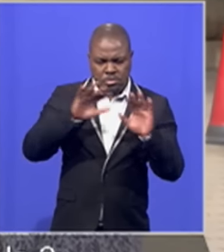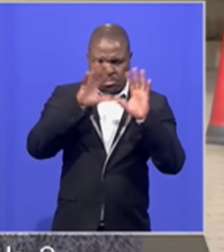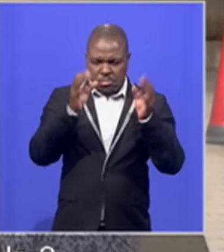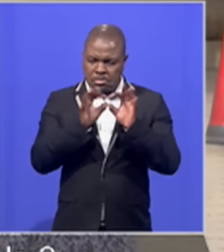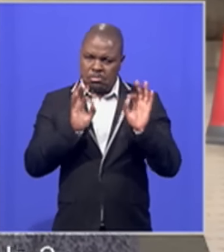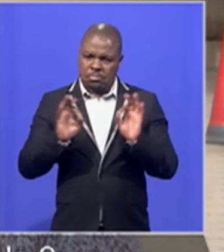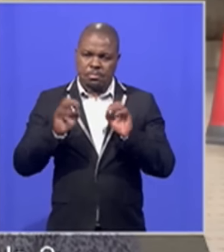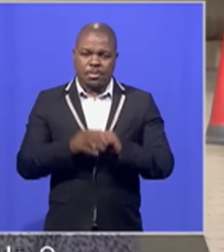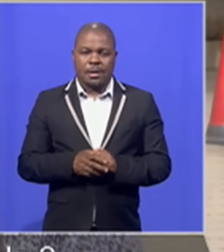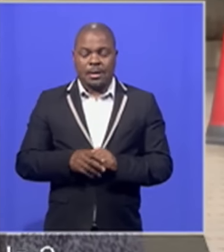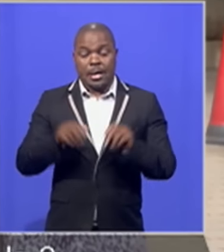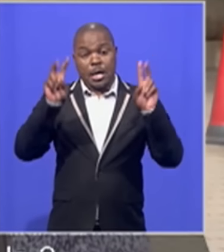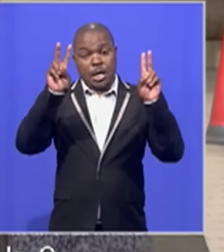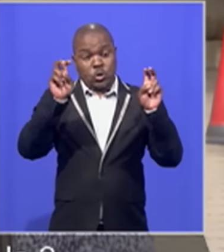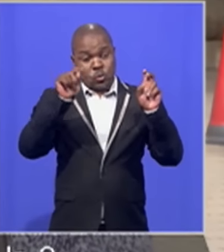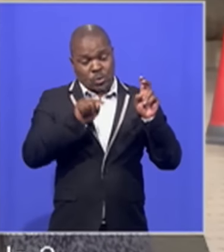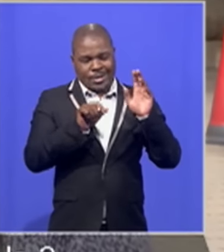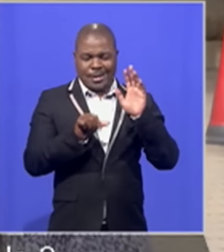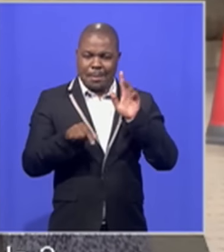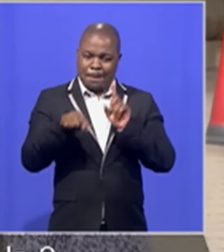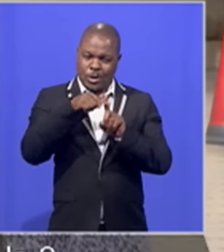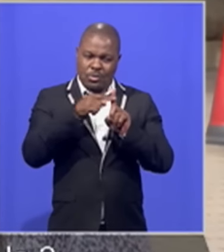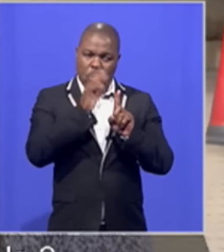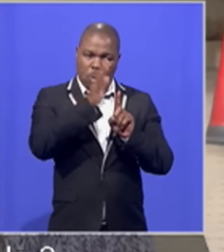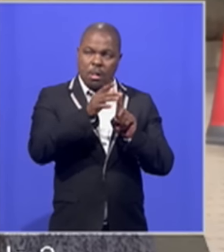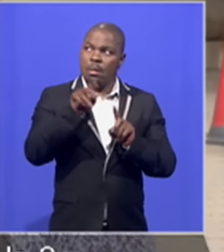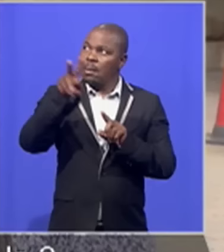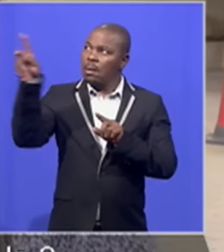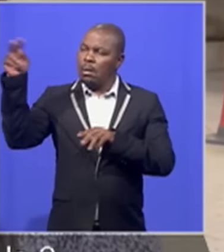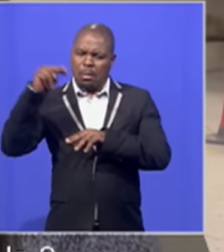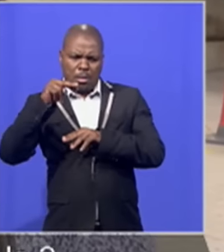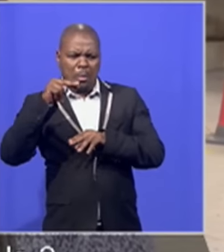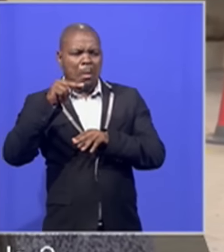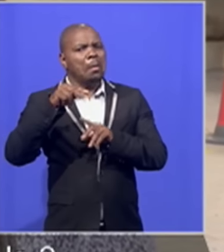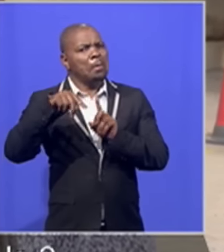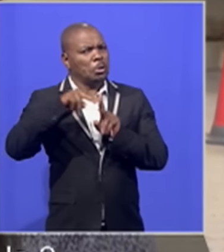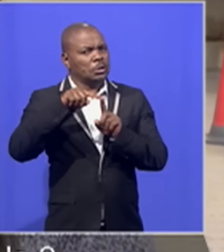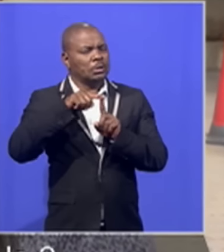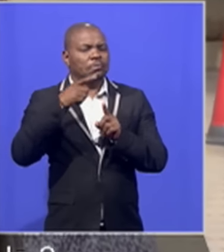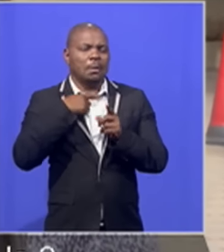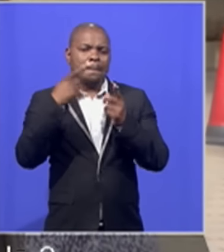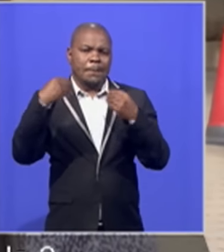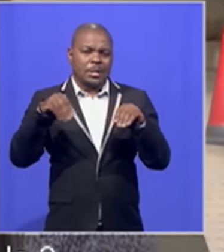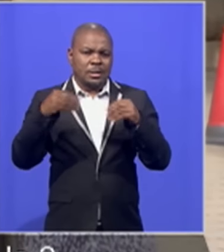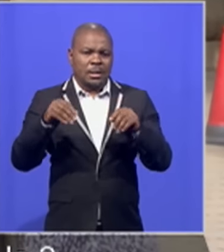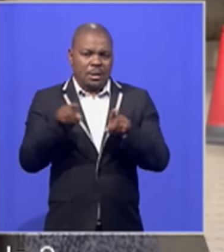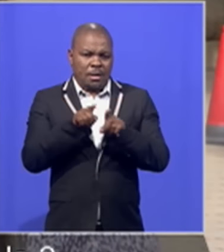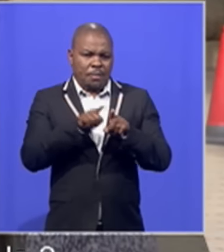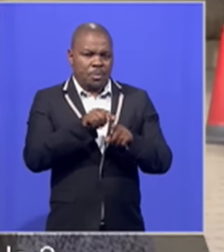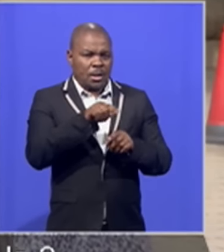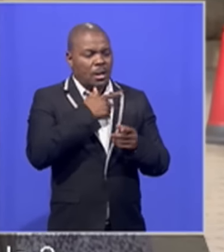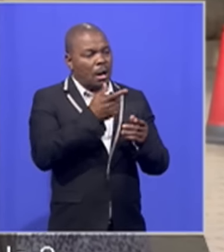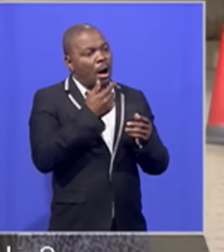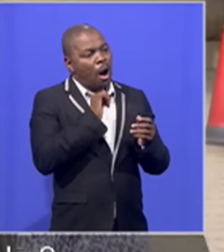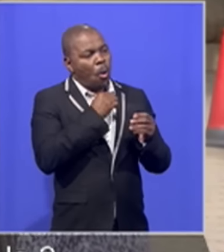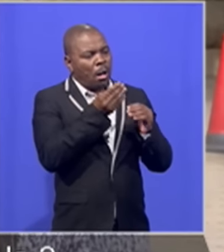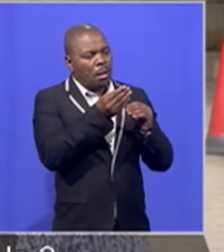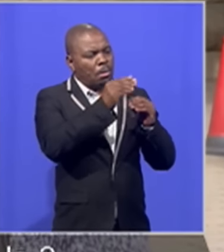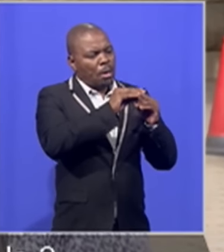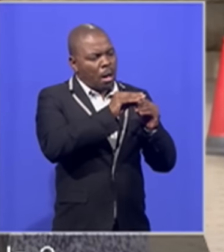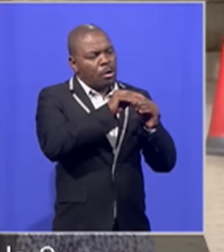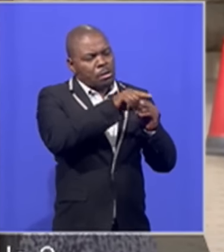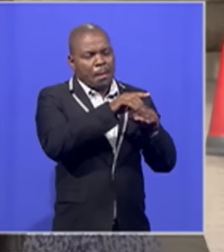of issues that I think are really going to be quite positive for investors. The fact that we're going to see a primary budget surplus growing over the medium